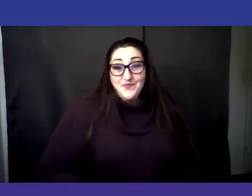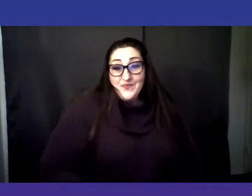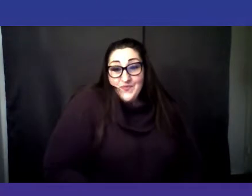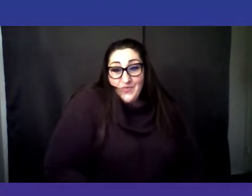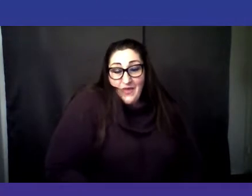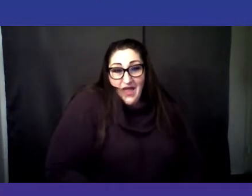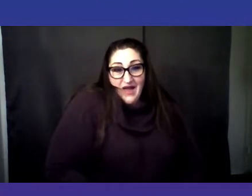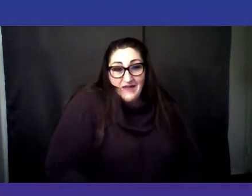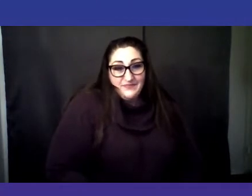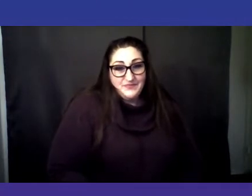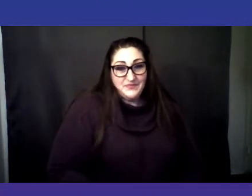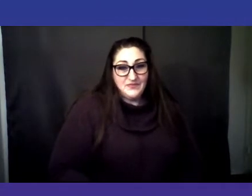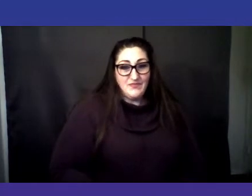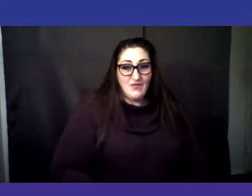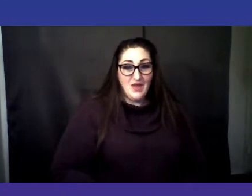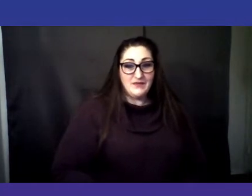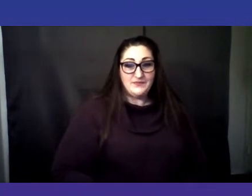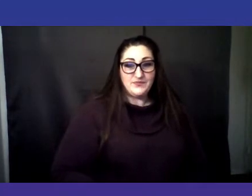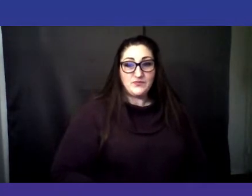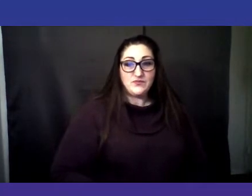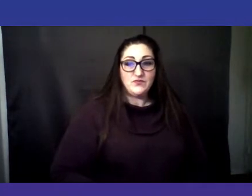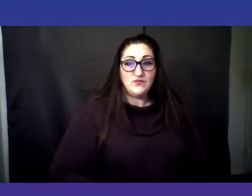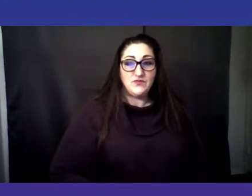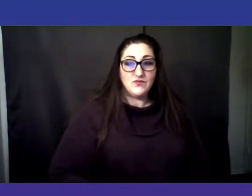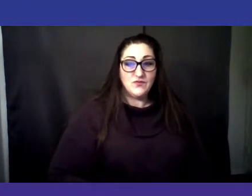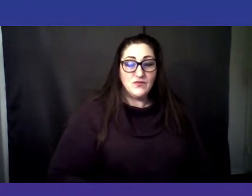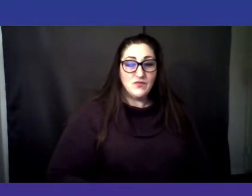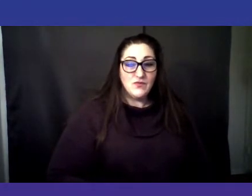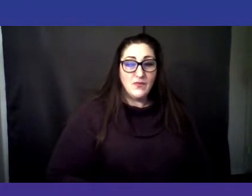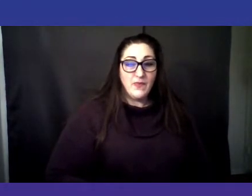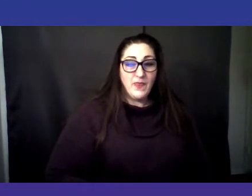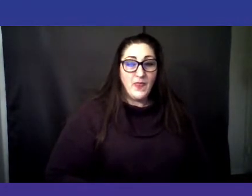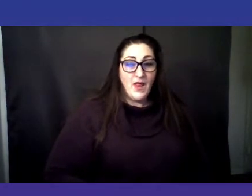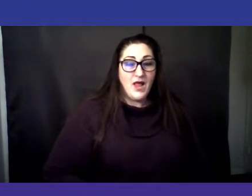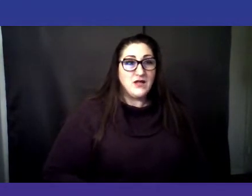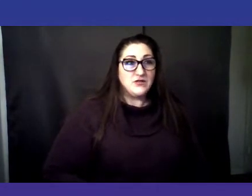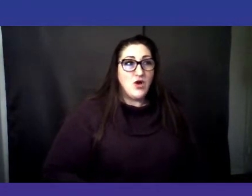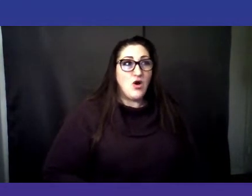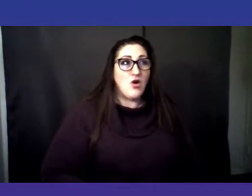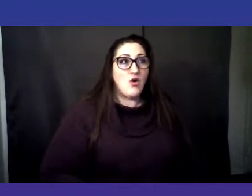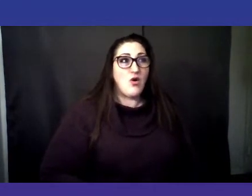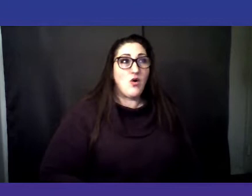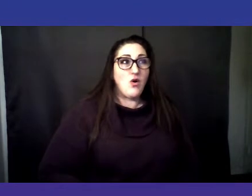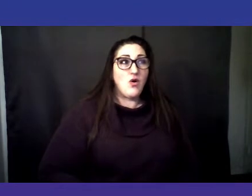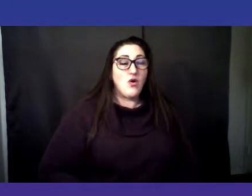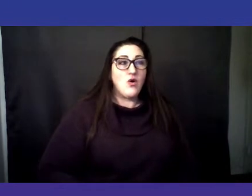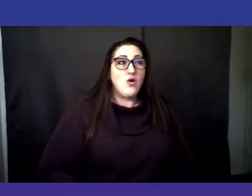what is the work of bringing those voices and not being